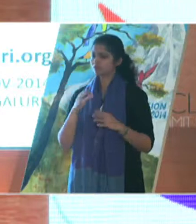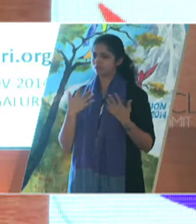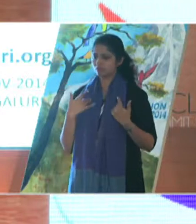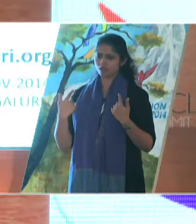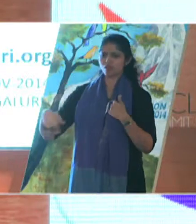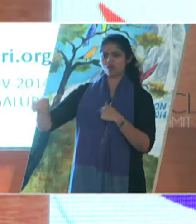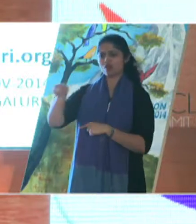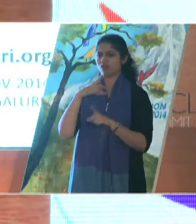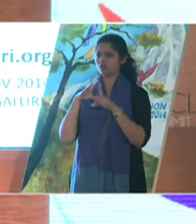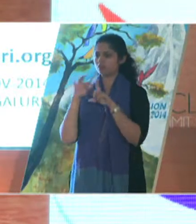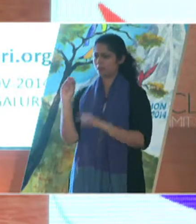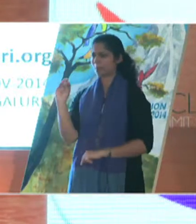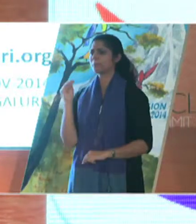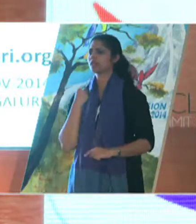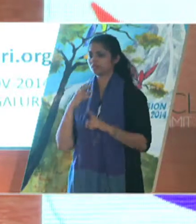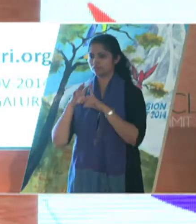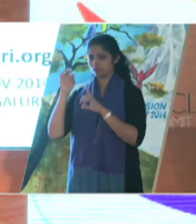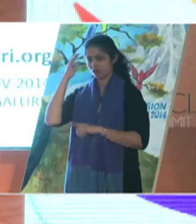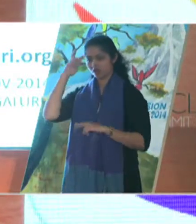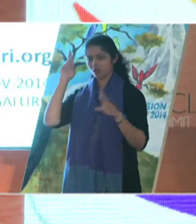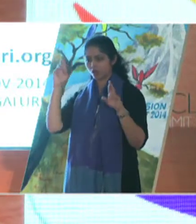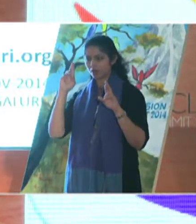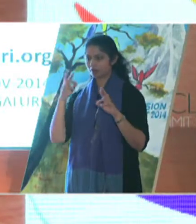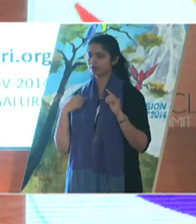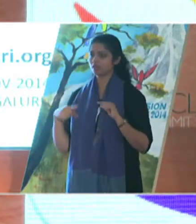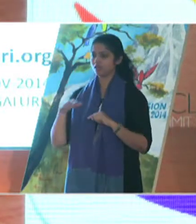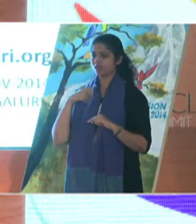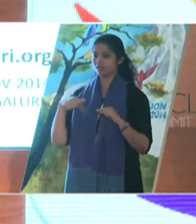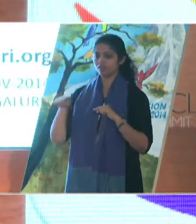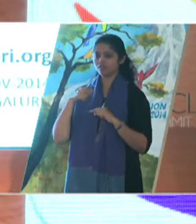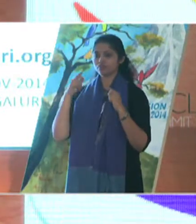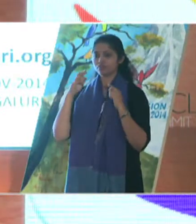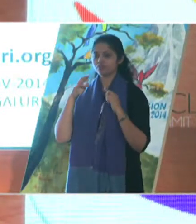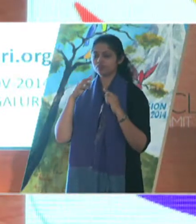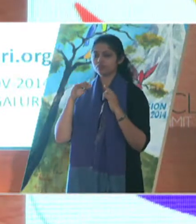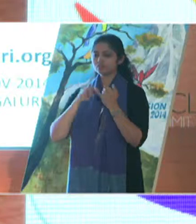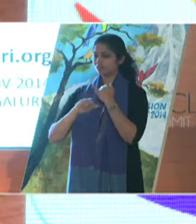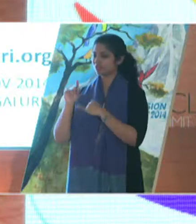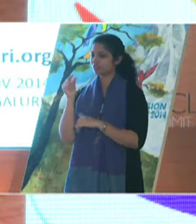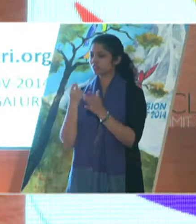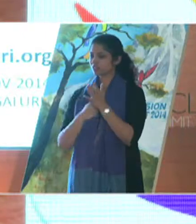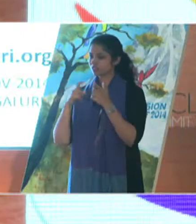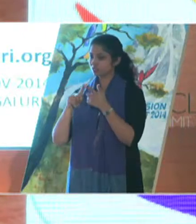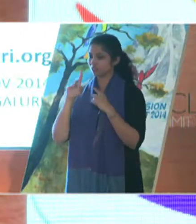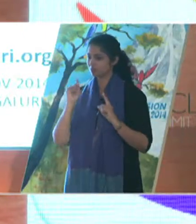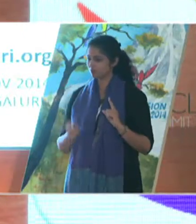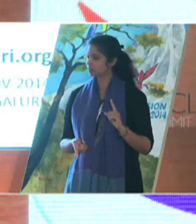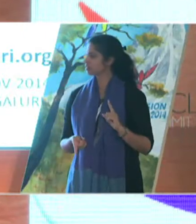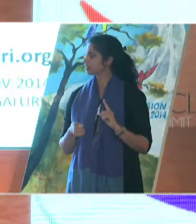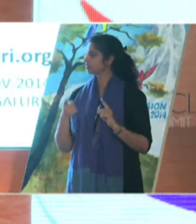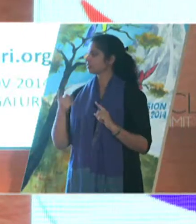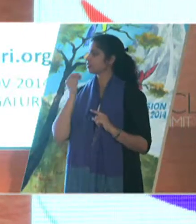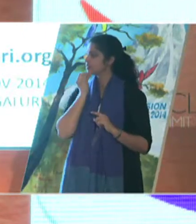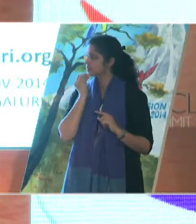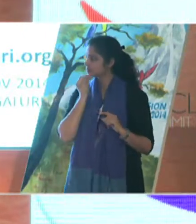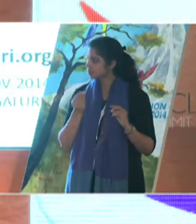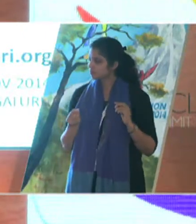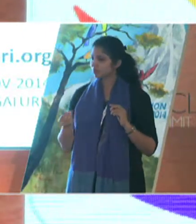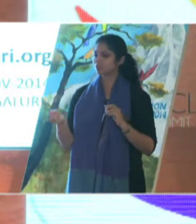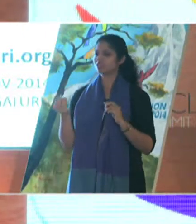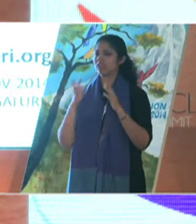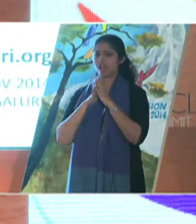soldiers in skills other than killing people. So we work with the bottom of society, and we want to see that